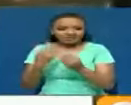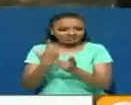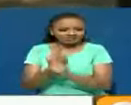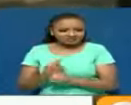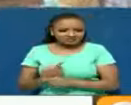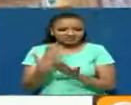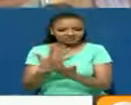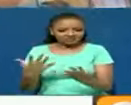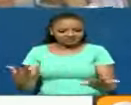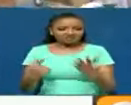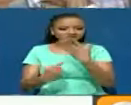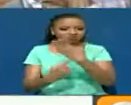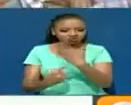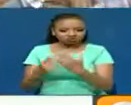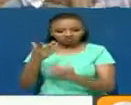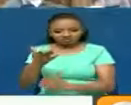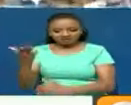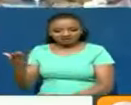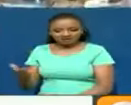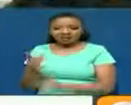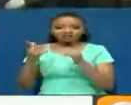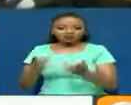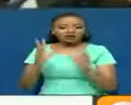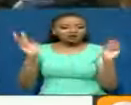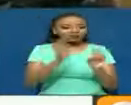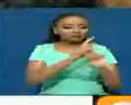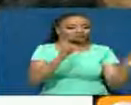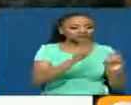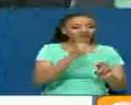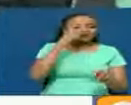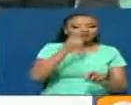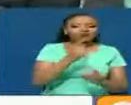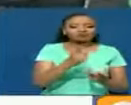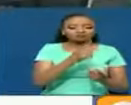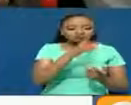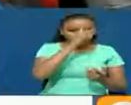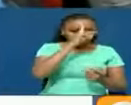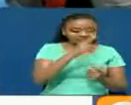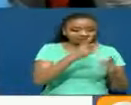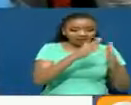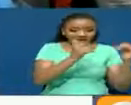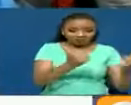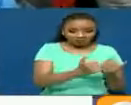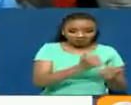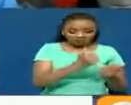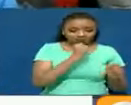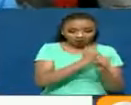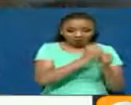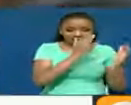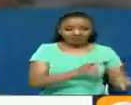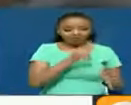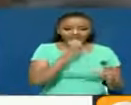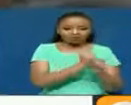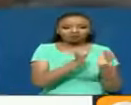also recovered from the suspects. Police are looking for the officer's house help believed to have colluded with the two suspects in staging the